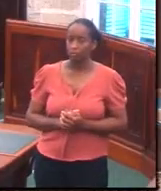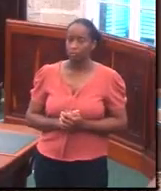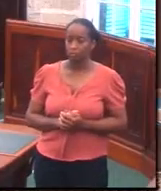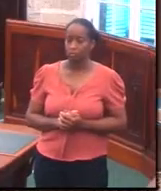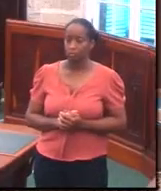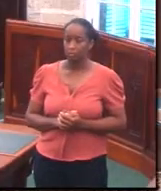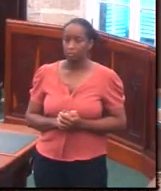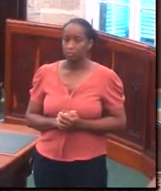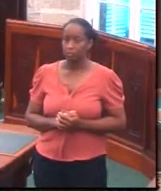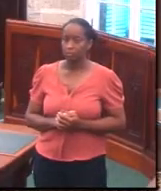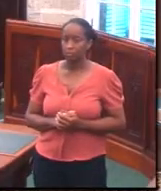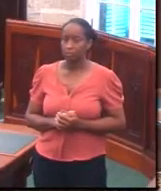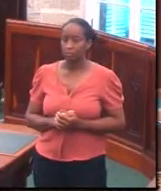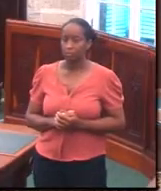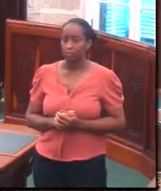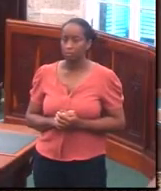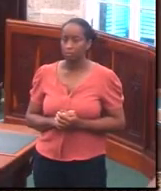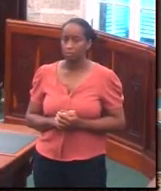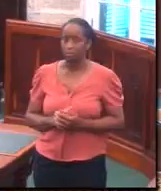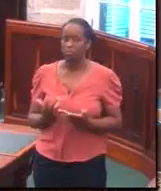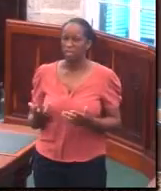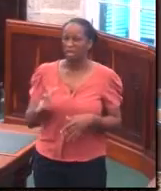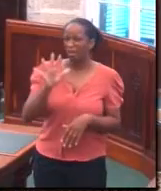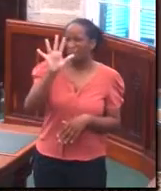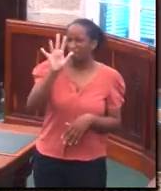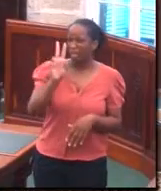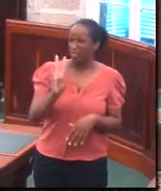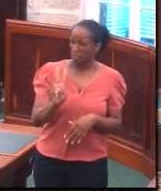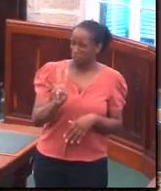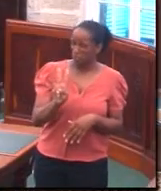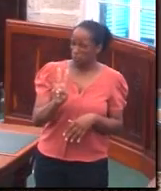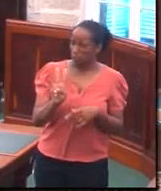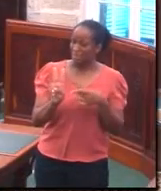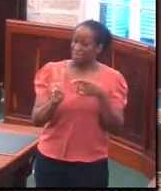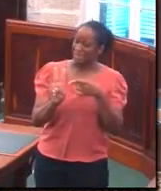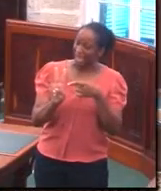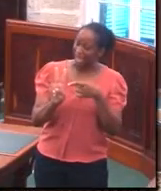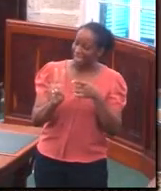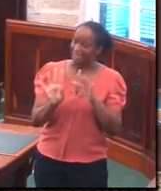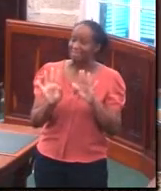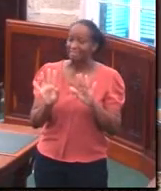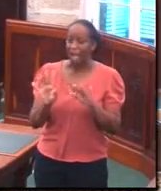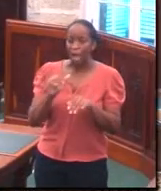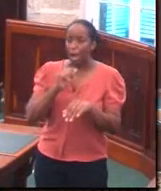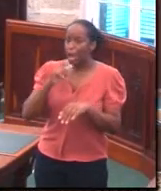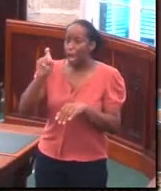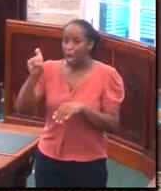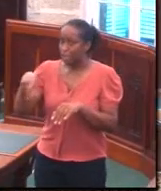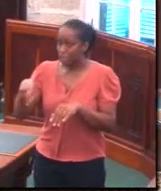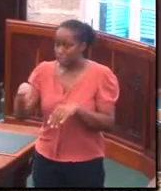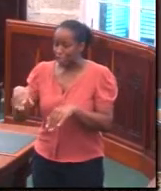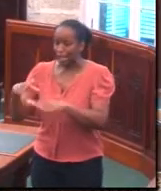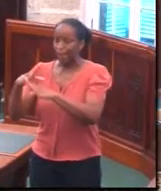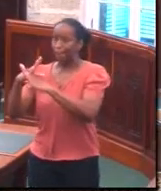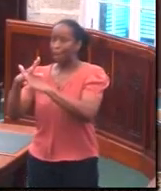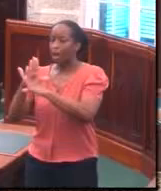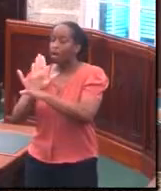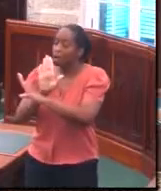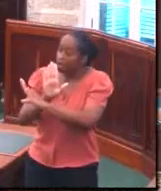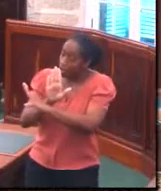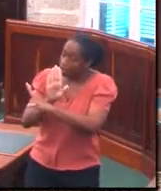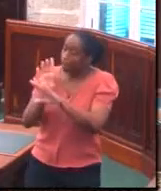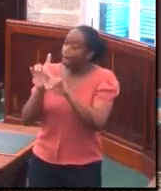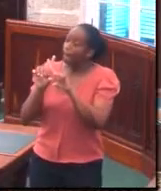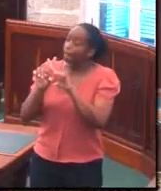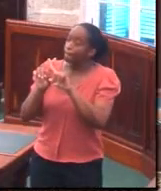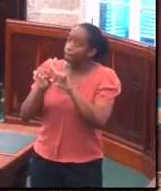that 5.2 is really an exemption. It's an exemption. 5 is about a